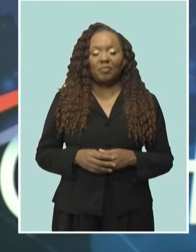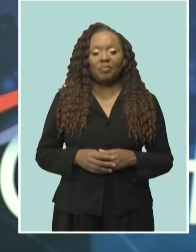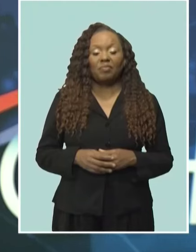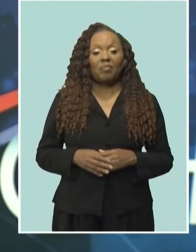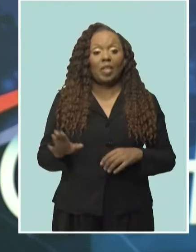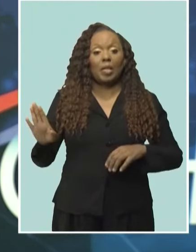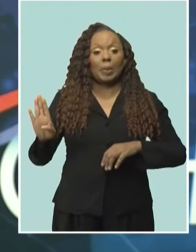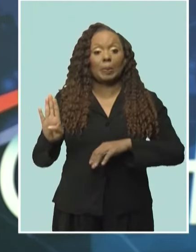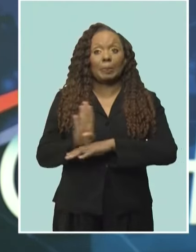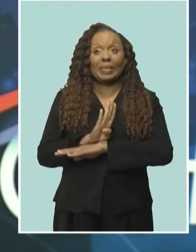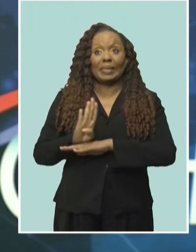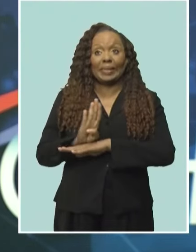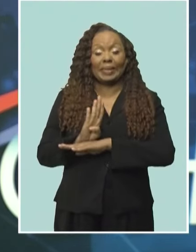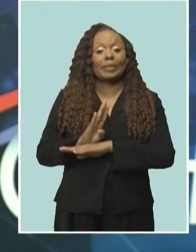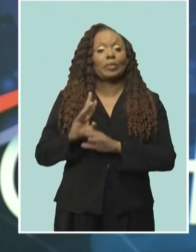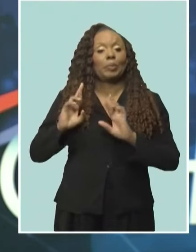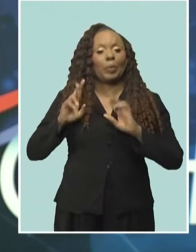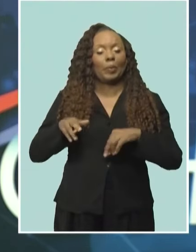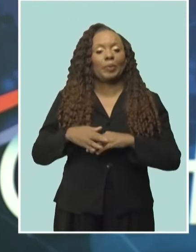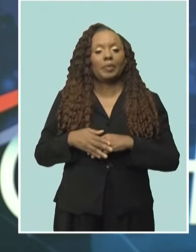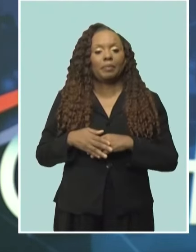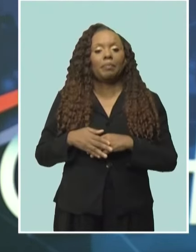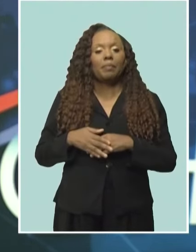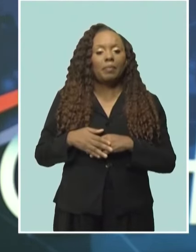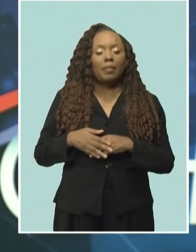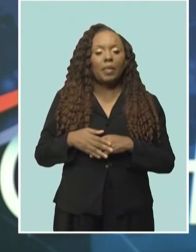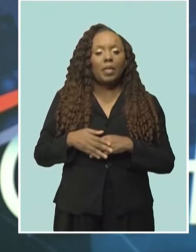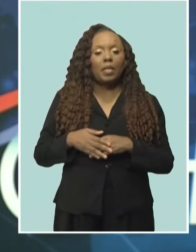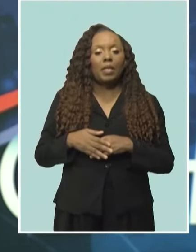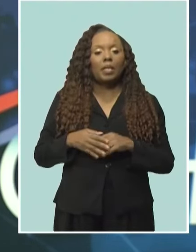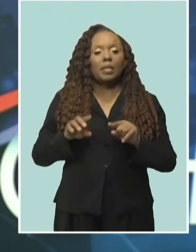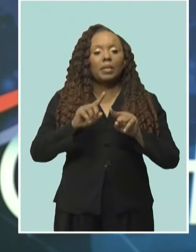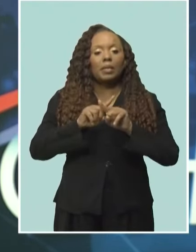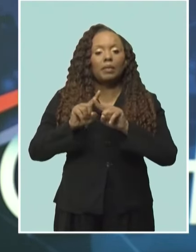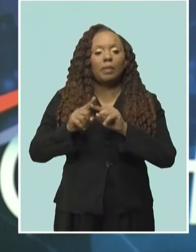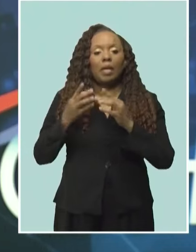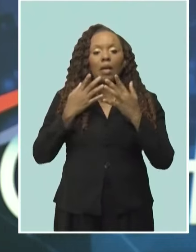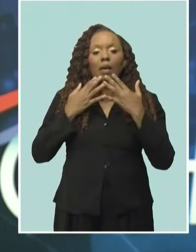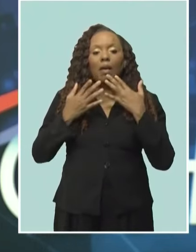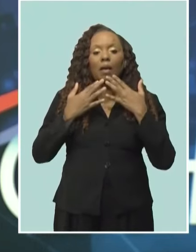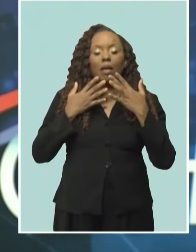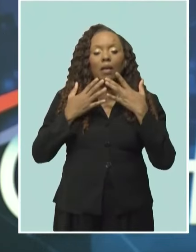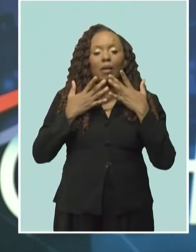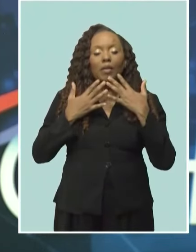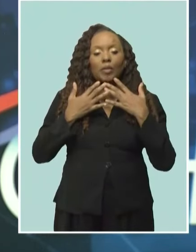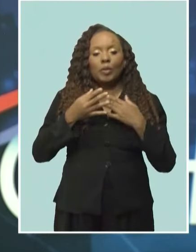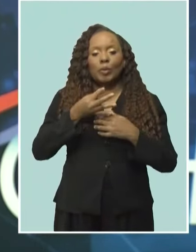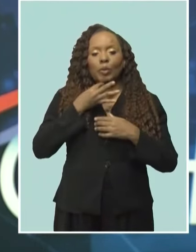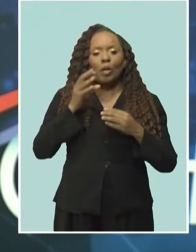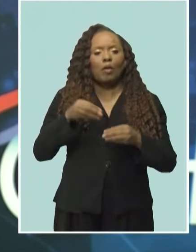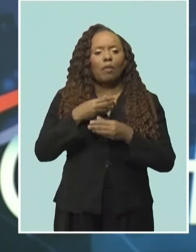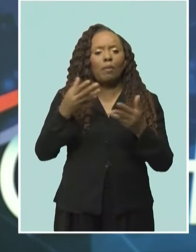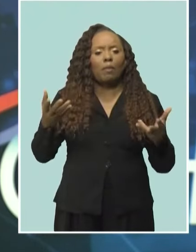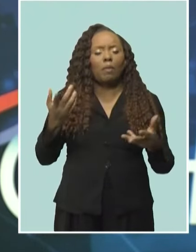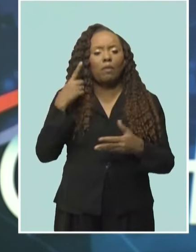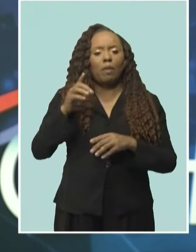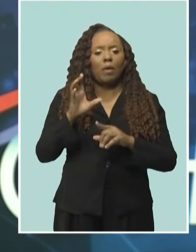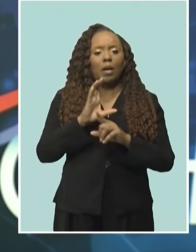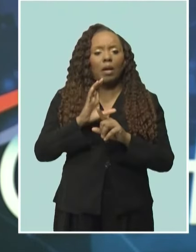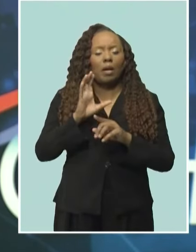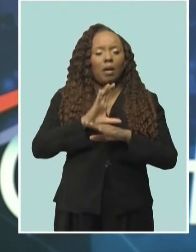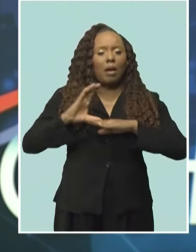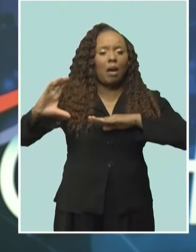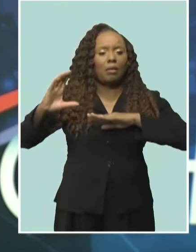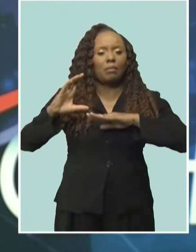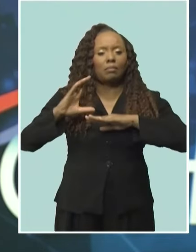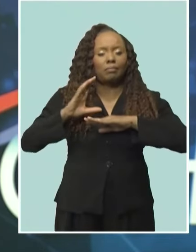In business tonight, a homegrown color palette will soon be available to Caribbean designers. An initiative of the newly formed